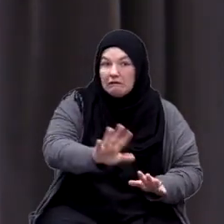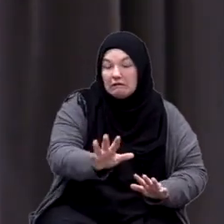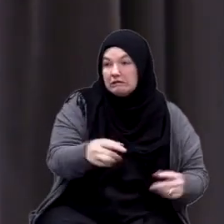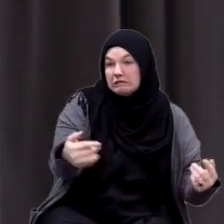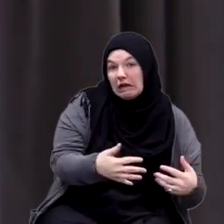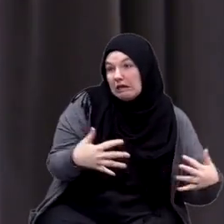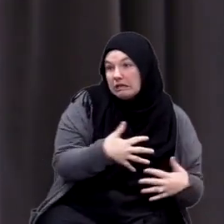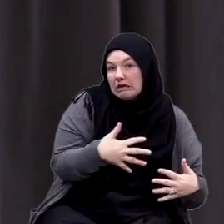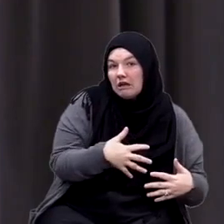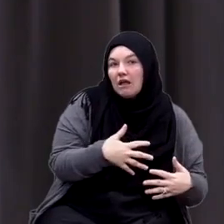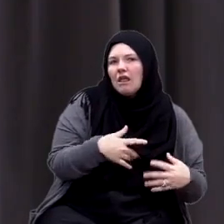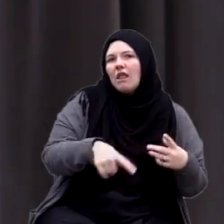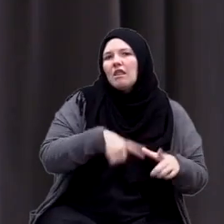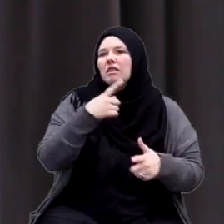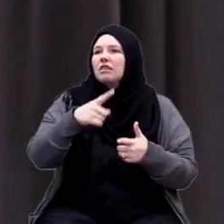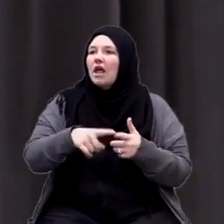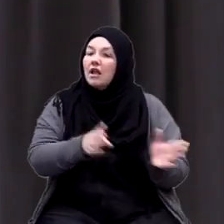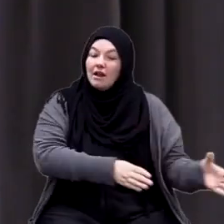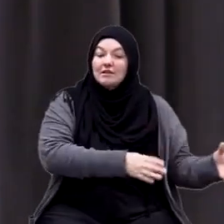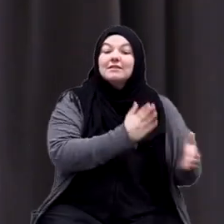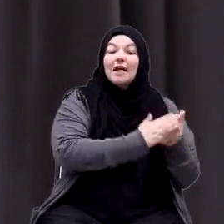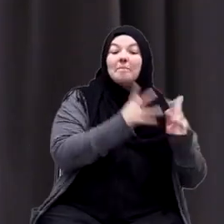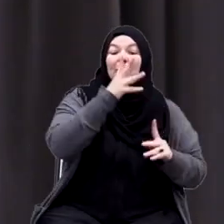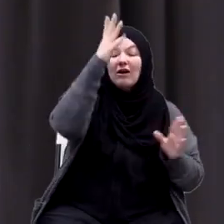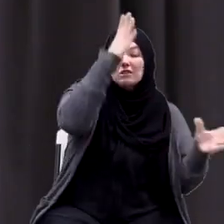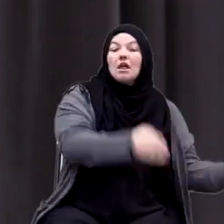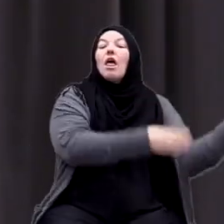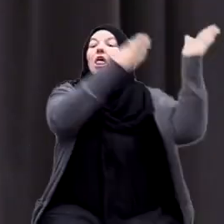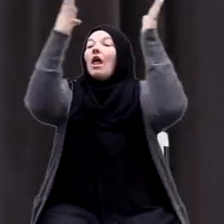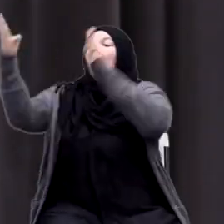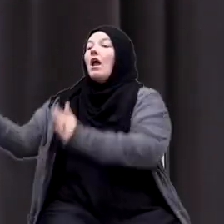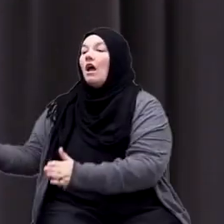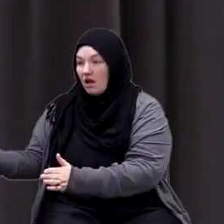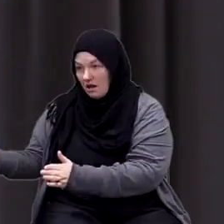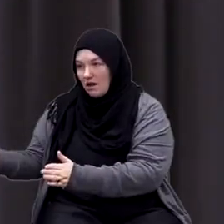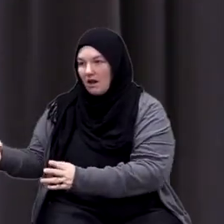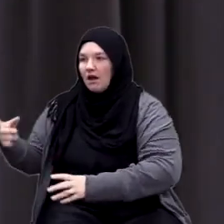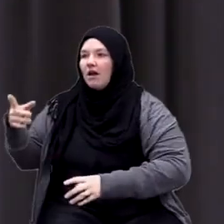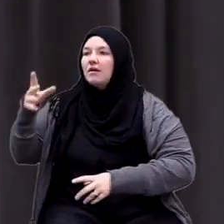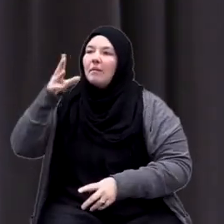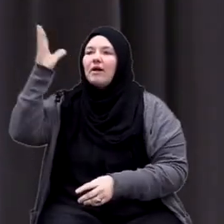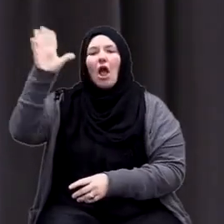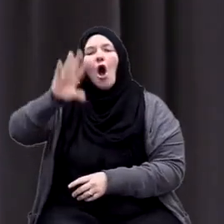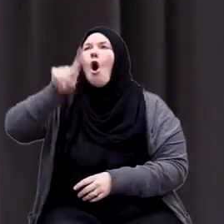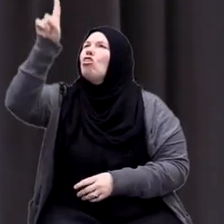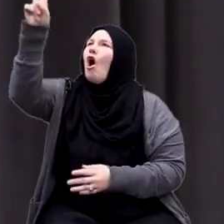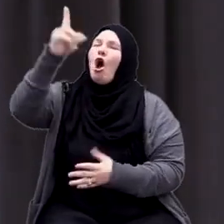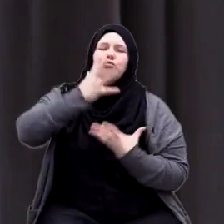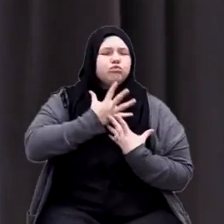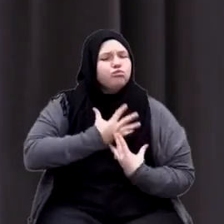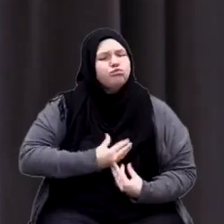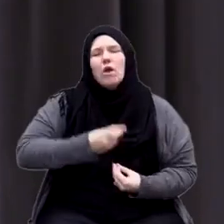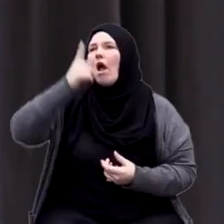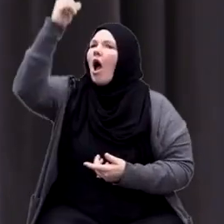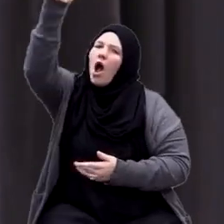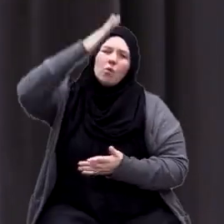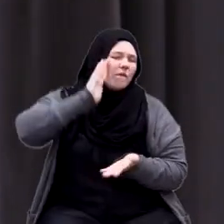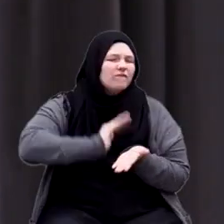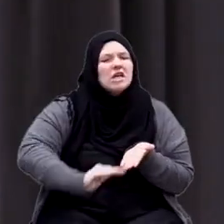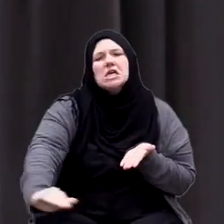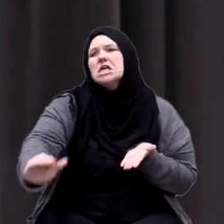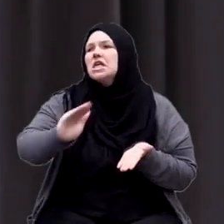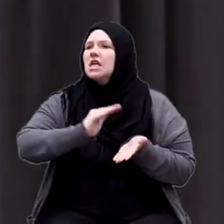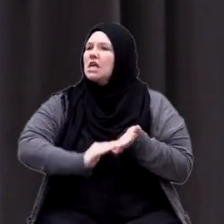and Allah is oft forgiving, oft merciful, and He never punishes you, He loves you. Because we are begging